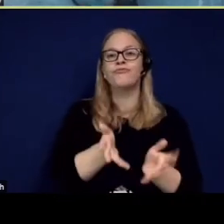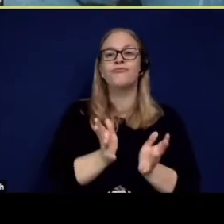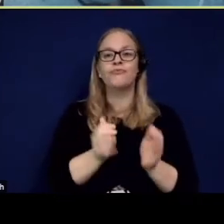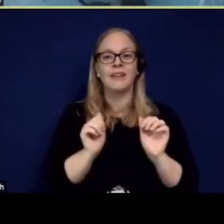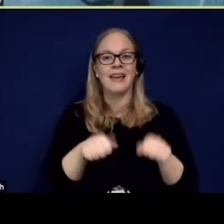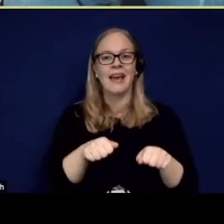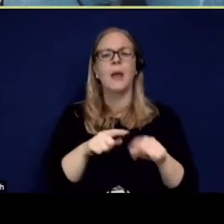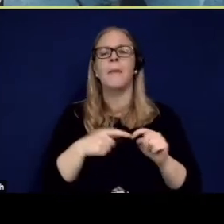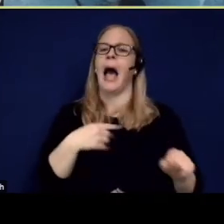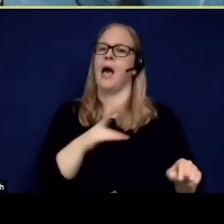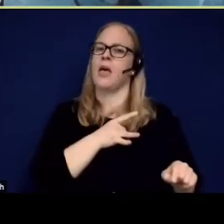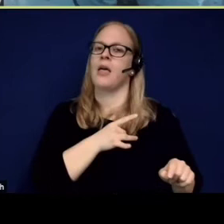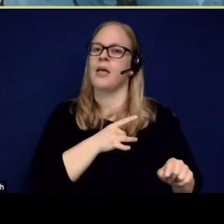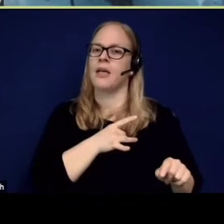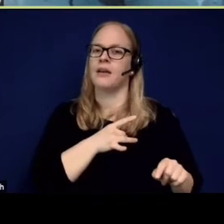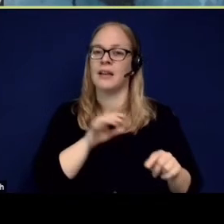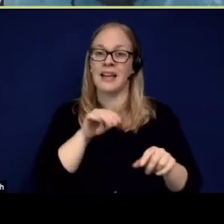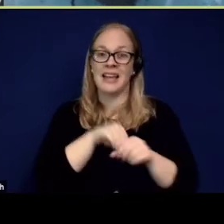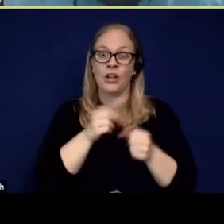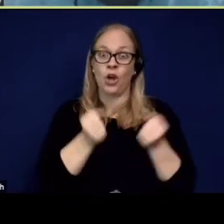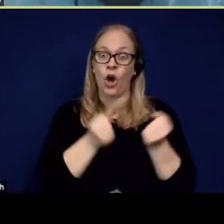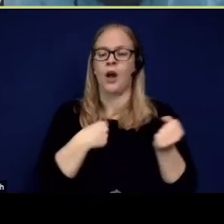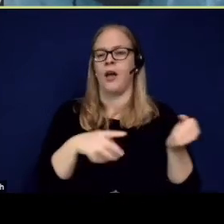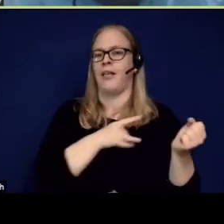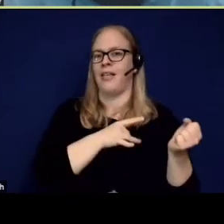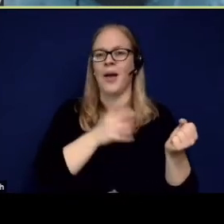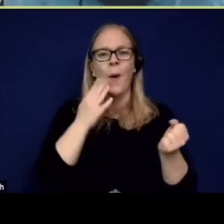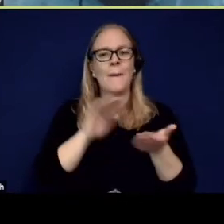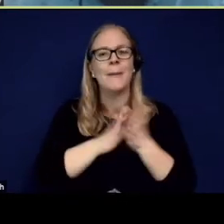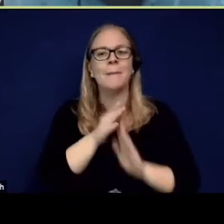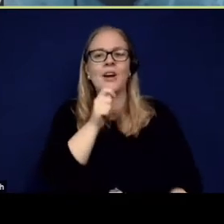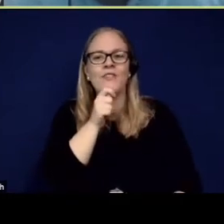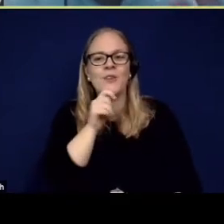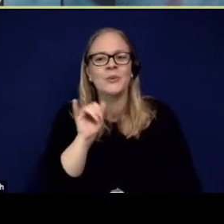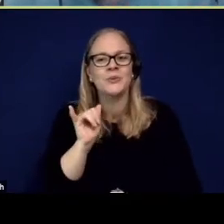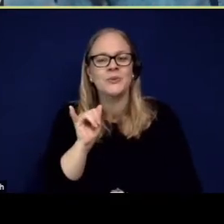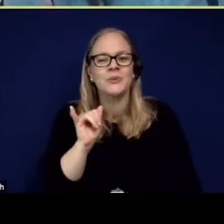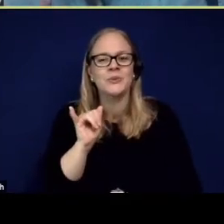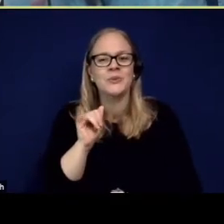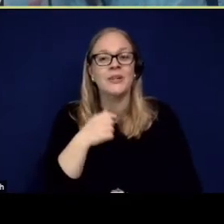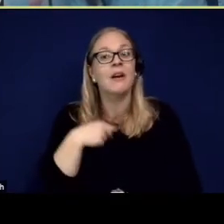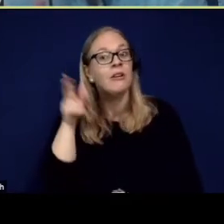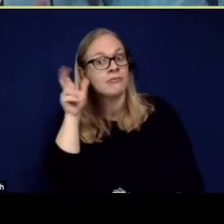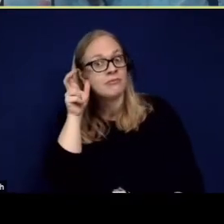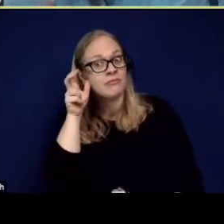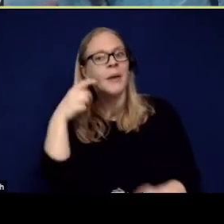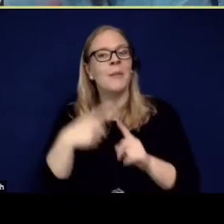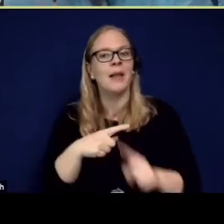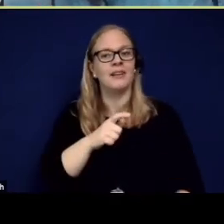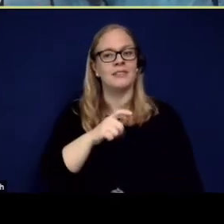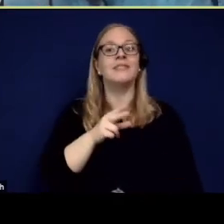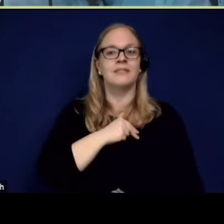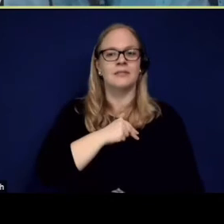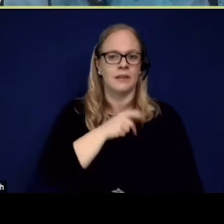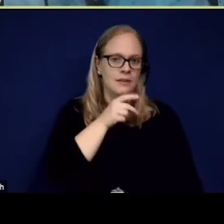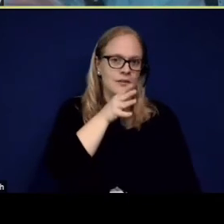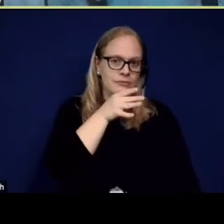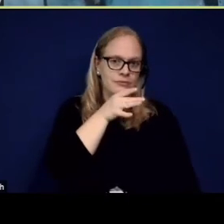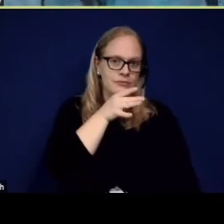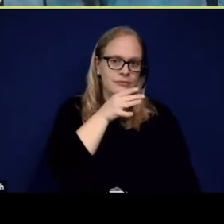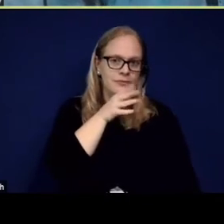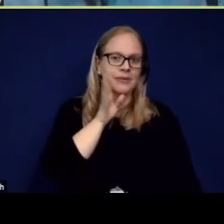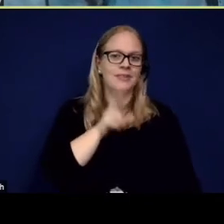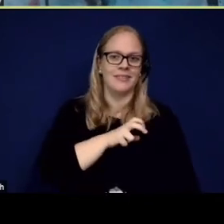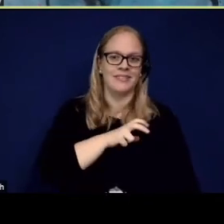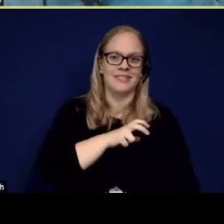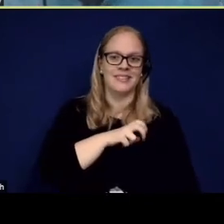then it also has a mini mic. So that's my device where I talk into, and I could put